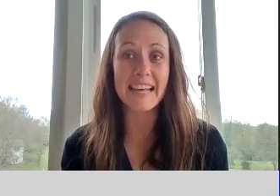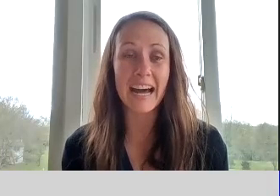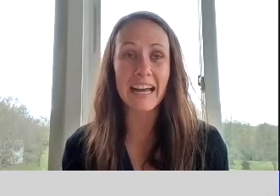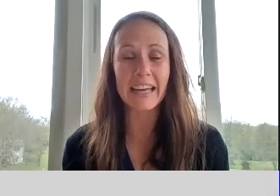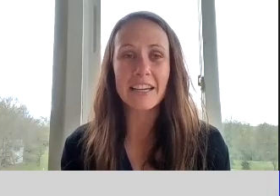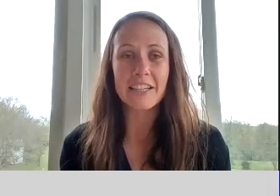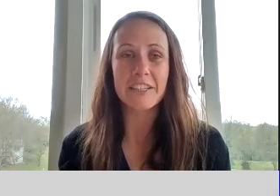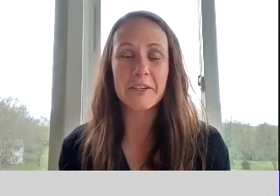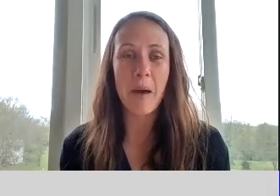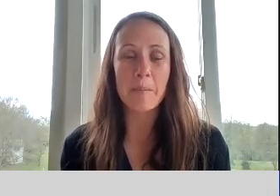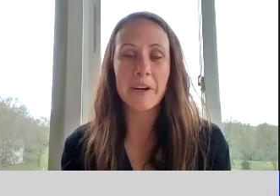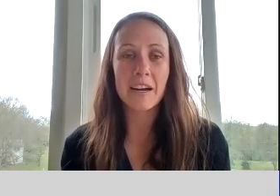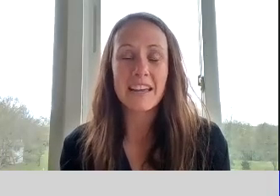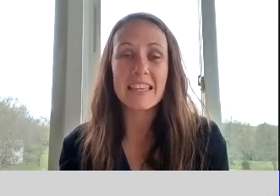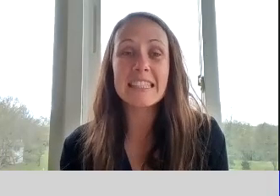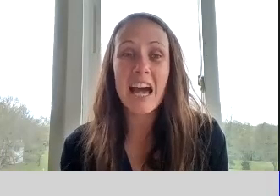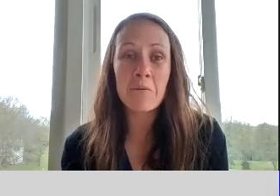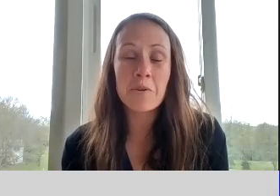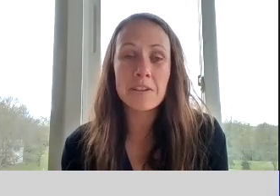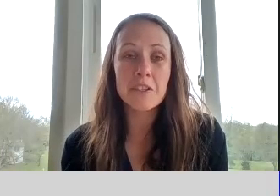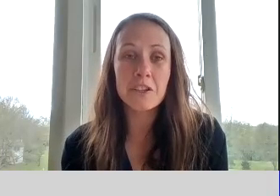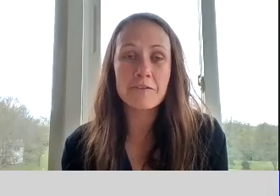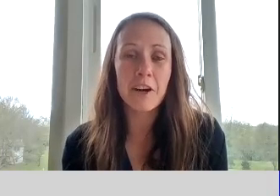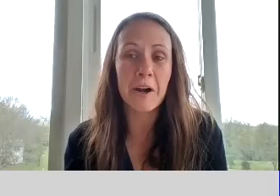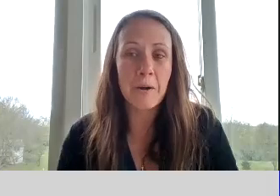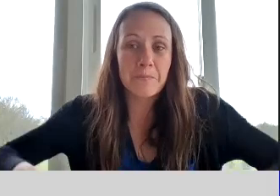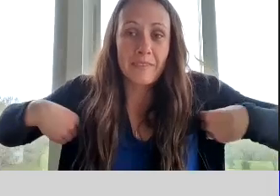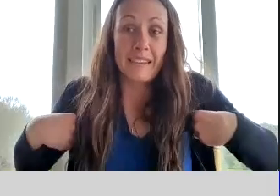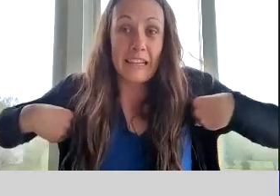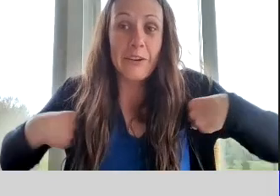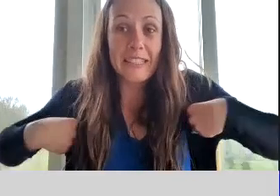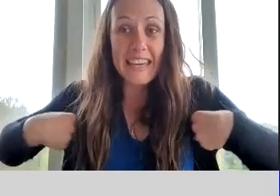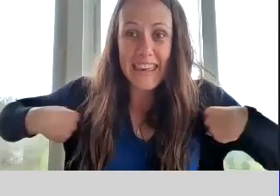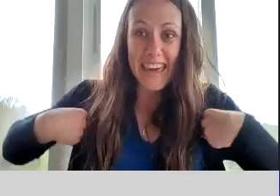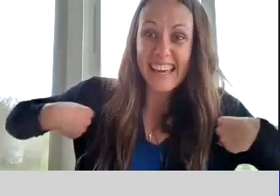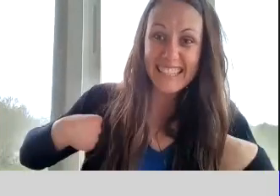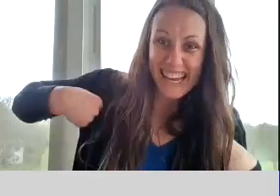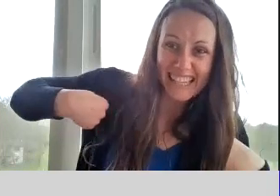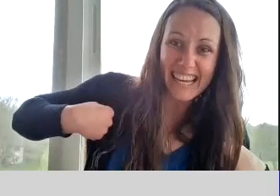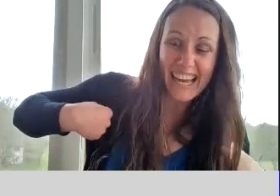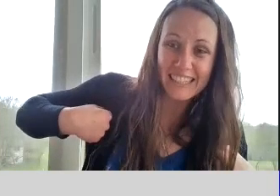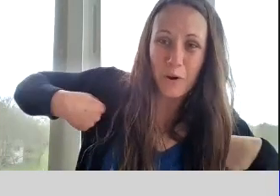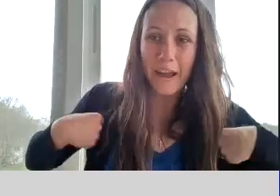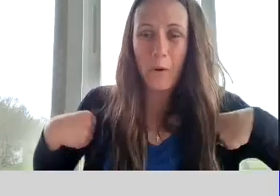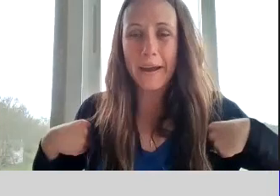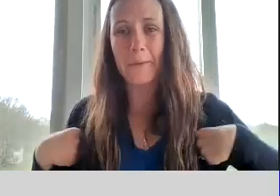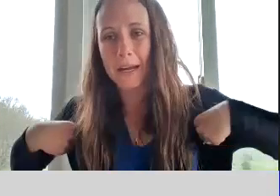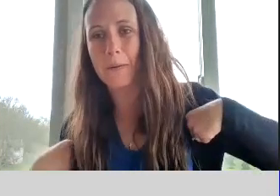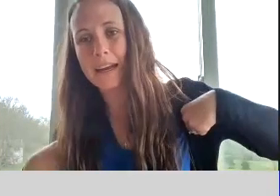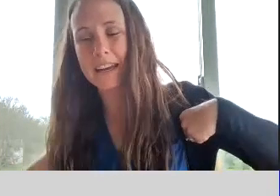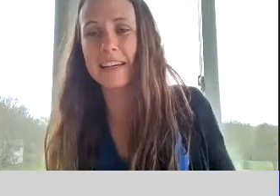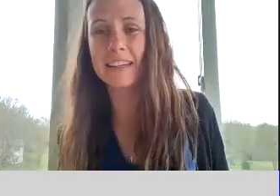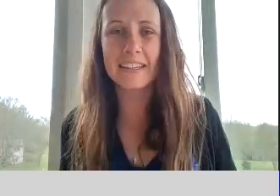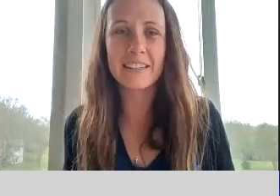What is that? Do you remember? This animal lives on a farm, goes like this, and it says, quack, quack,